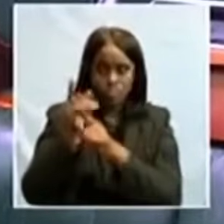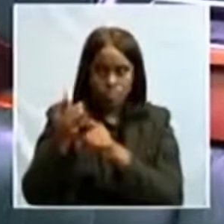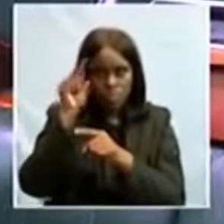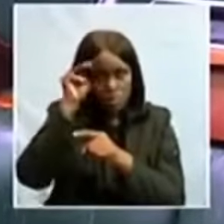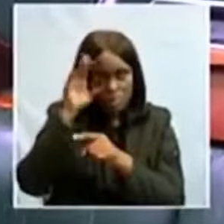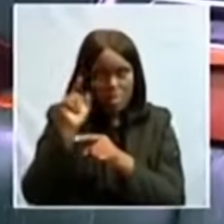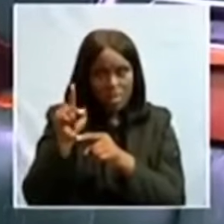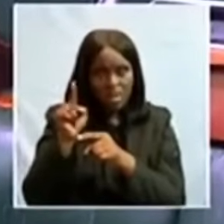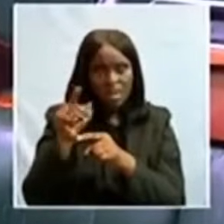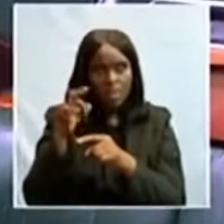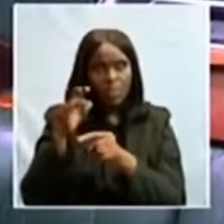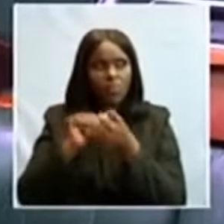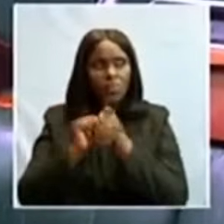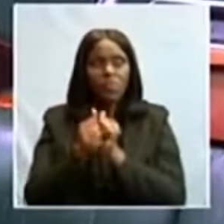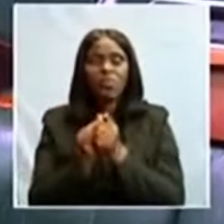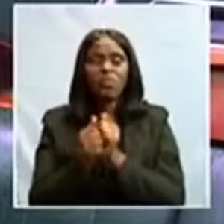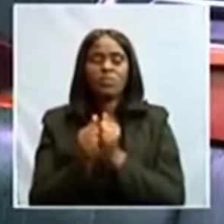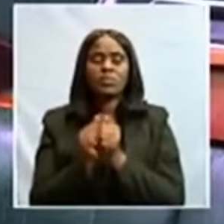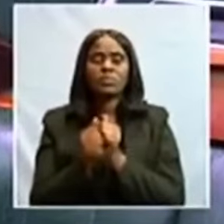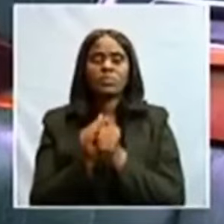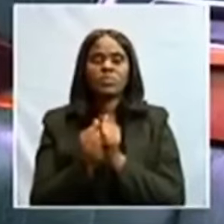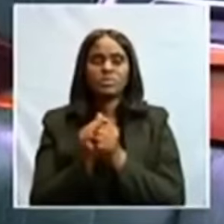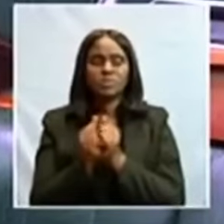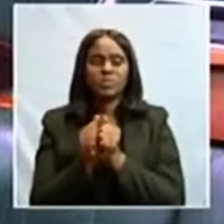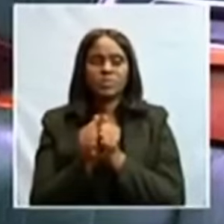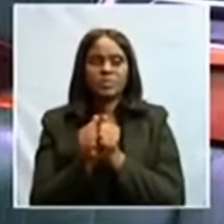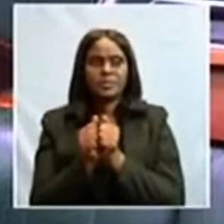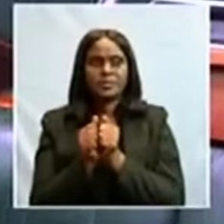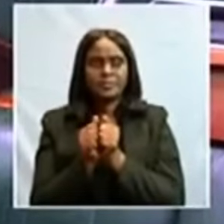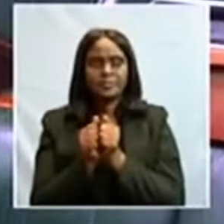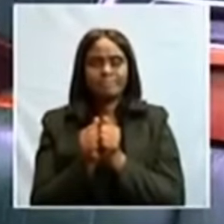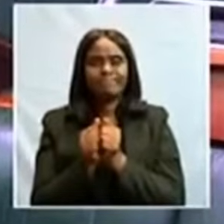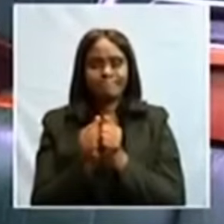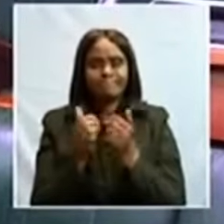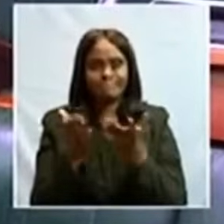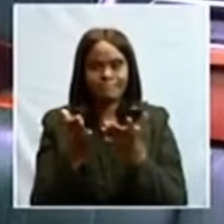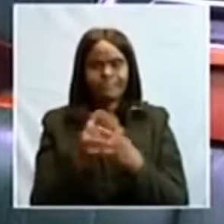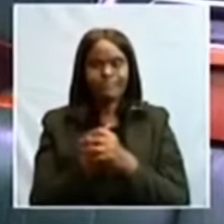Honorable Minister of Sports is,